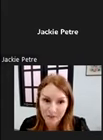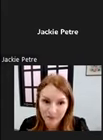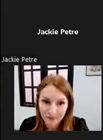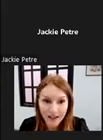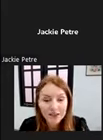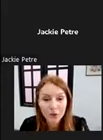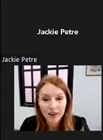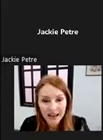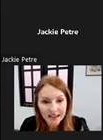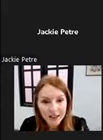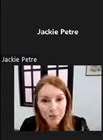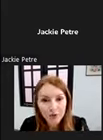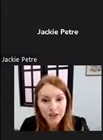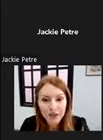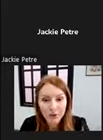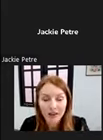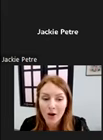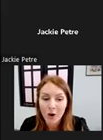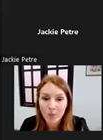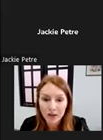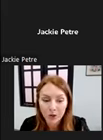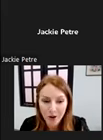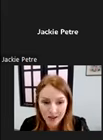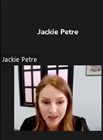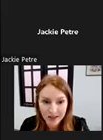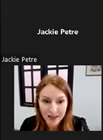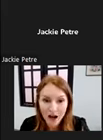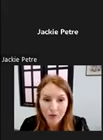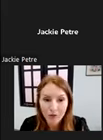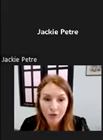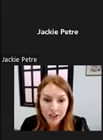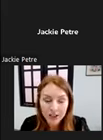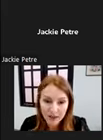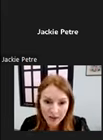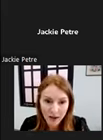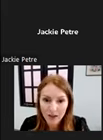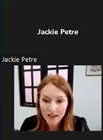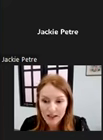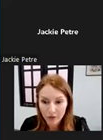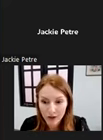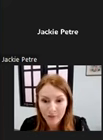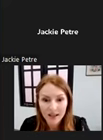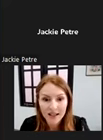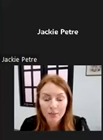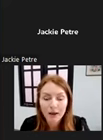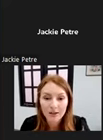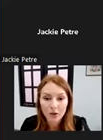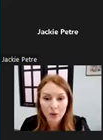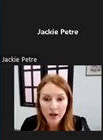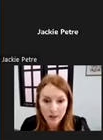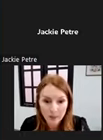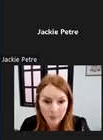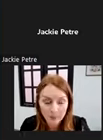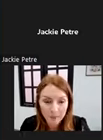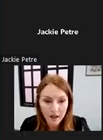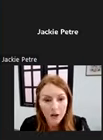recorded. So with that, let's move into the opening remarks. Our first speaker that we're going to hear from is Marisol